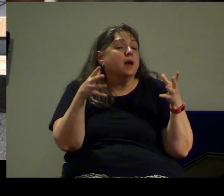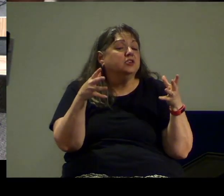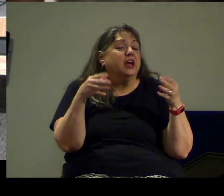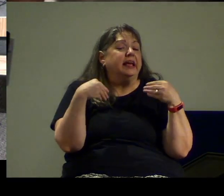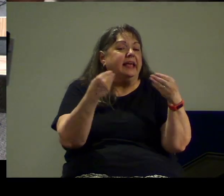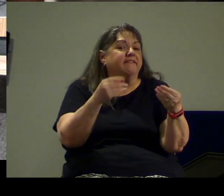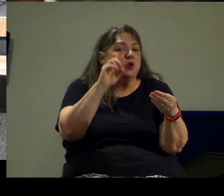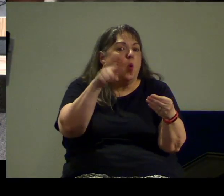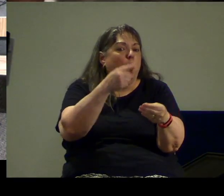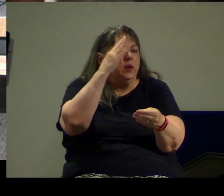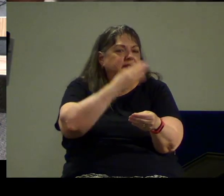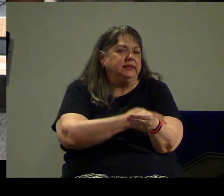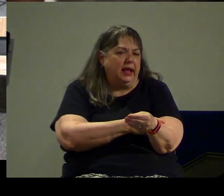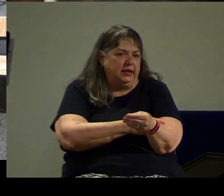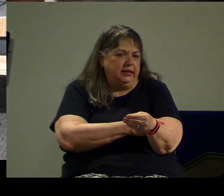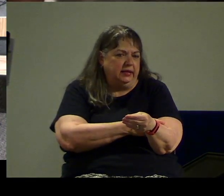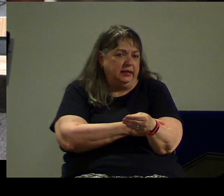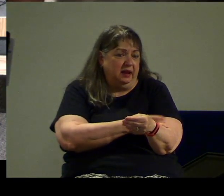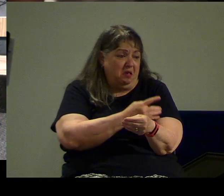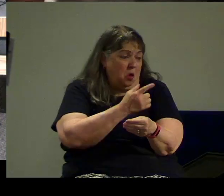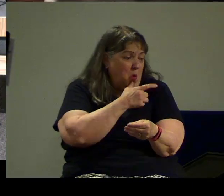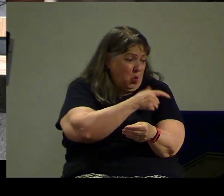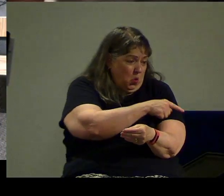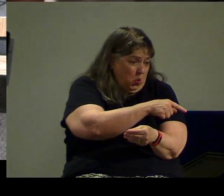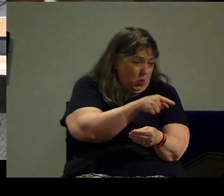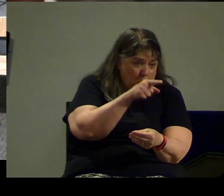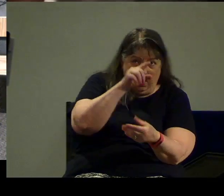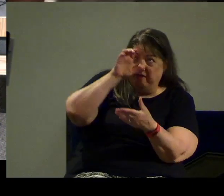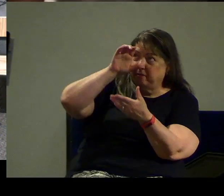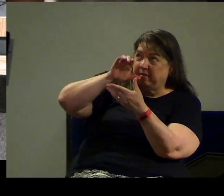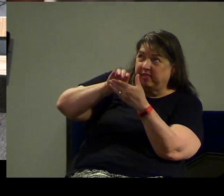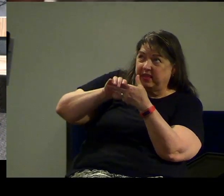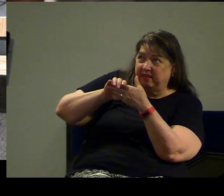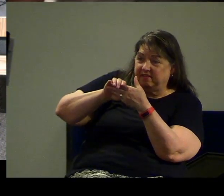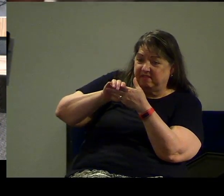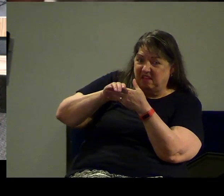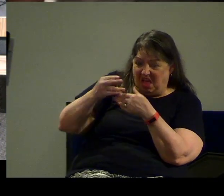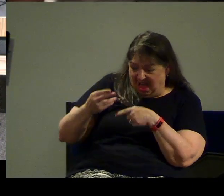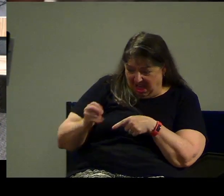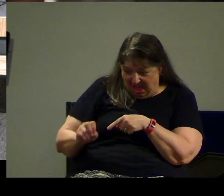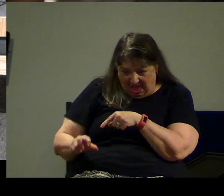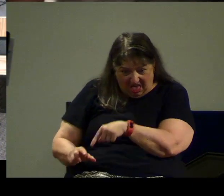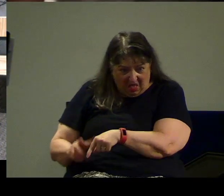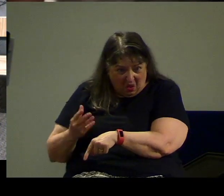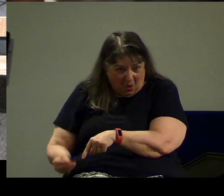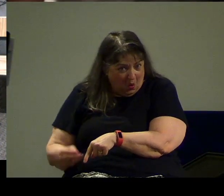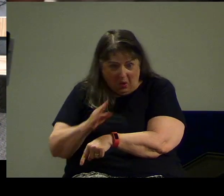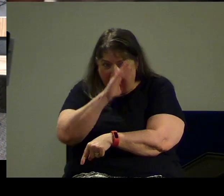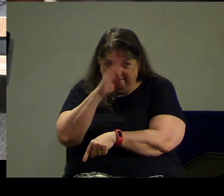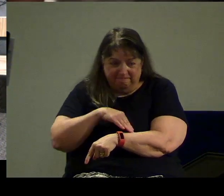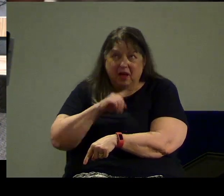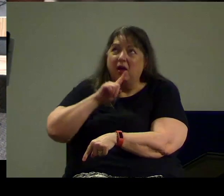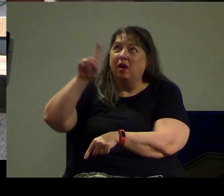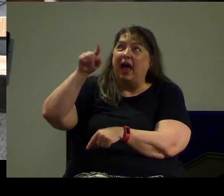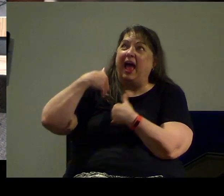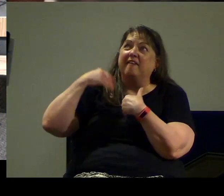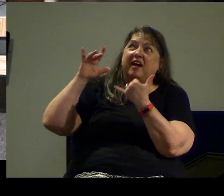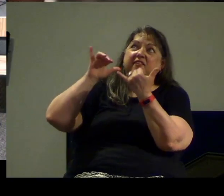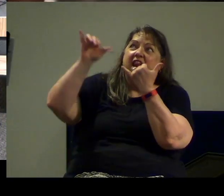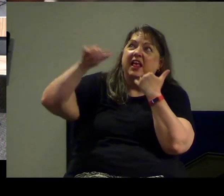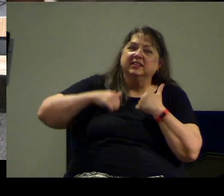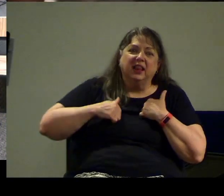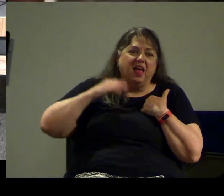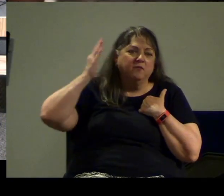son, Jesus, that whosoever should believe on him should not perish but have everlasting